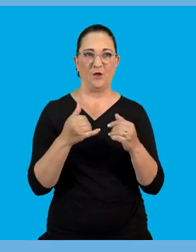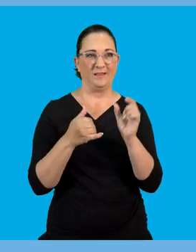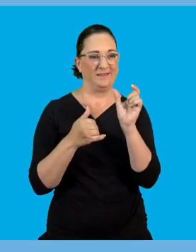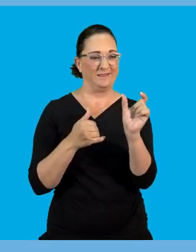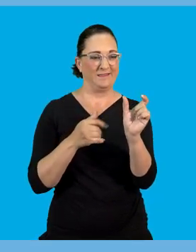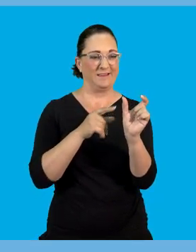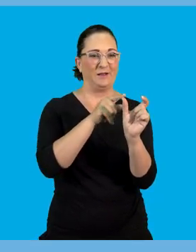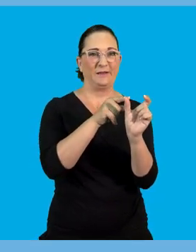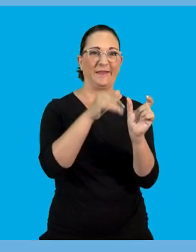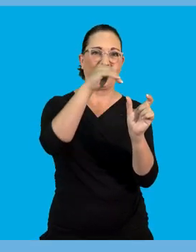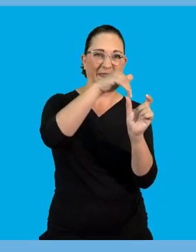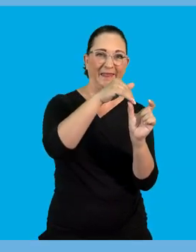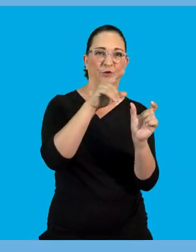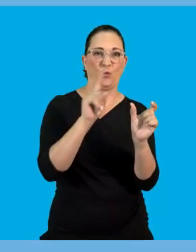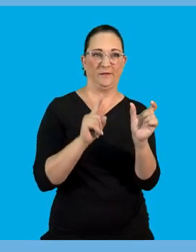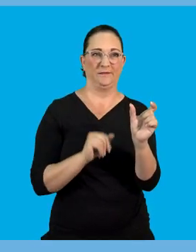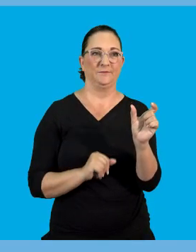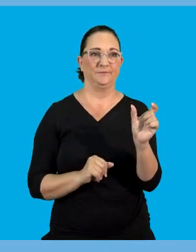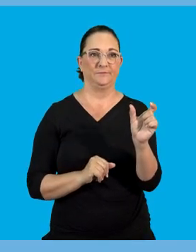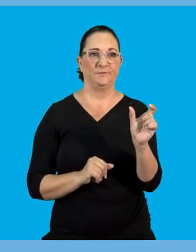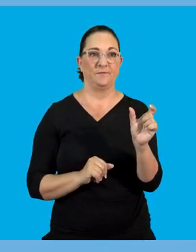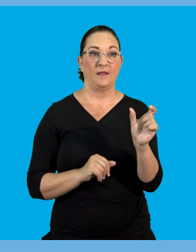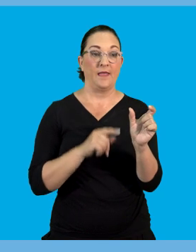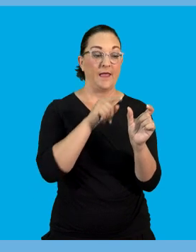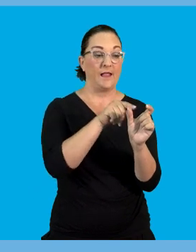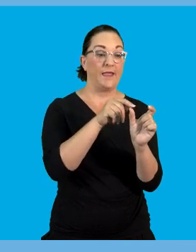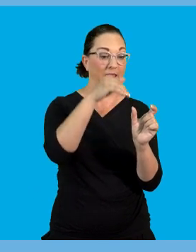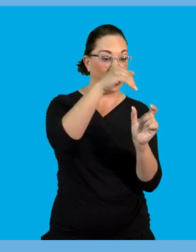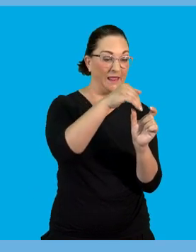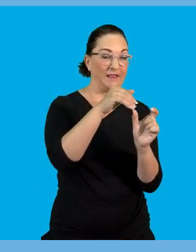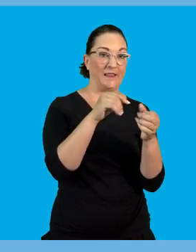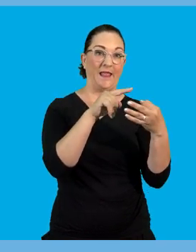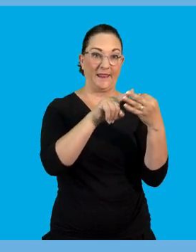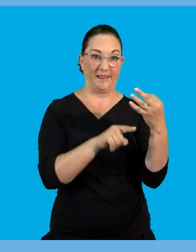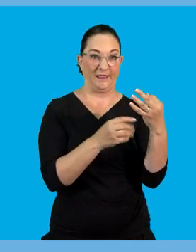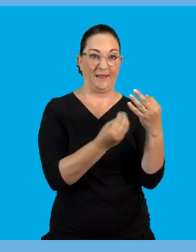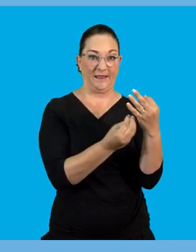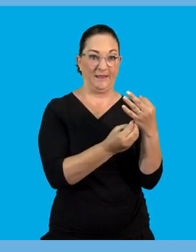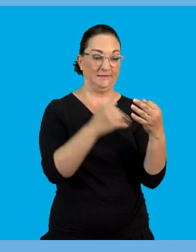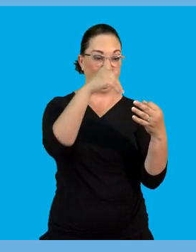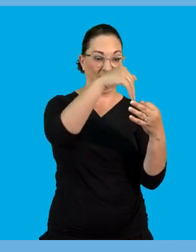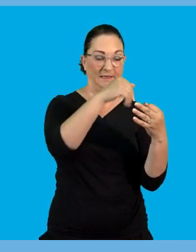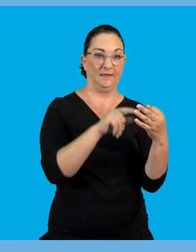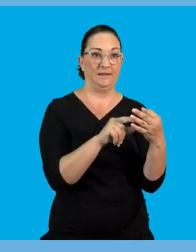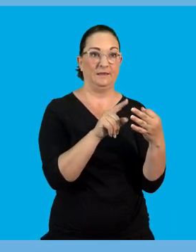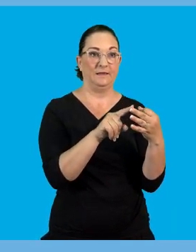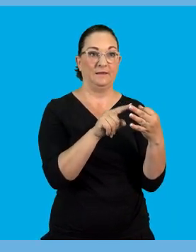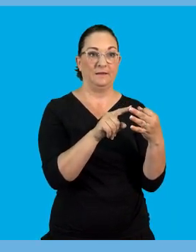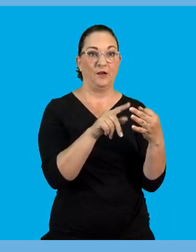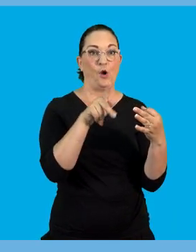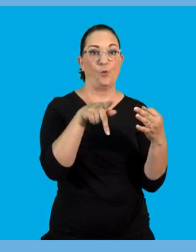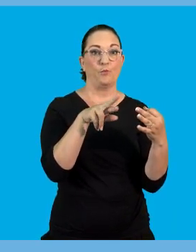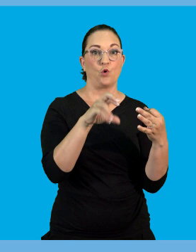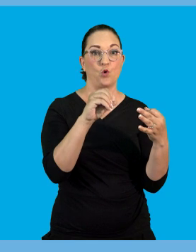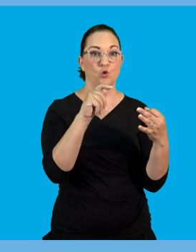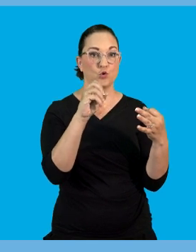is this atom made up of? So, firstly, atoms are made up of three things, three subatomic particles. They are made